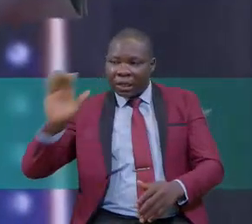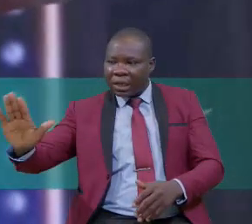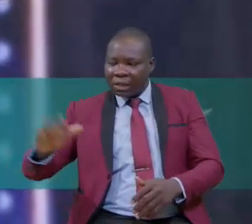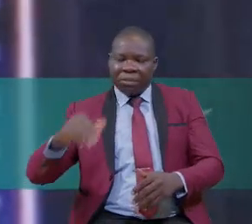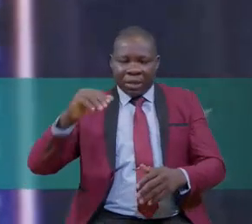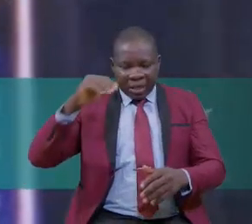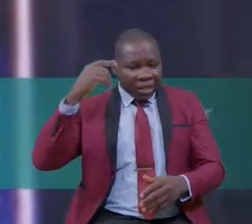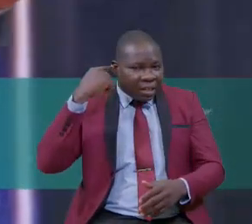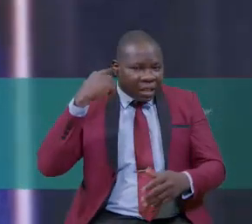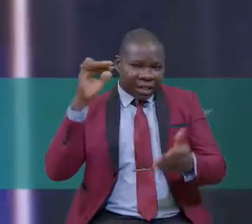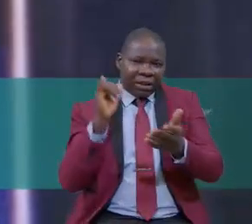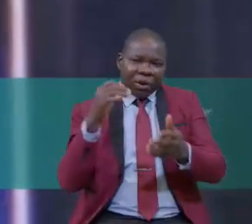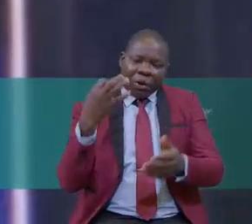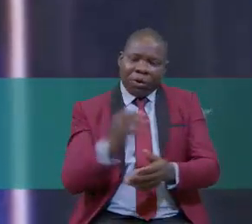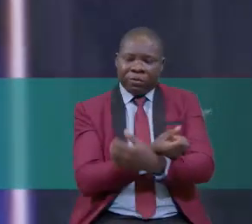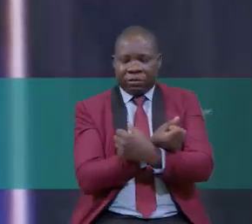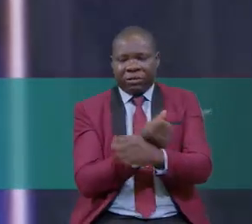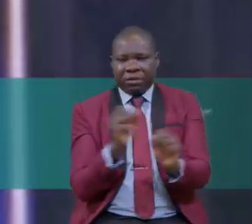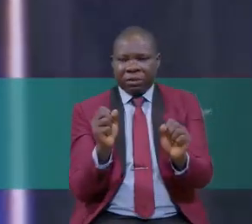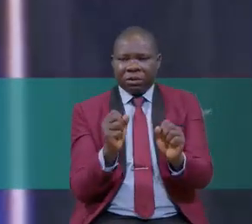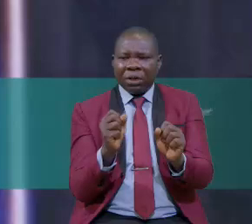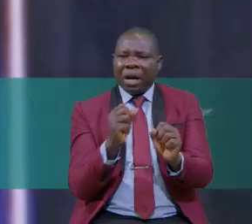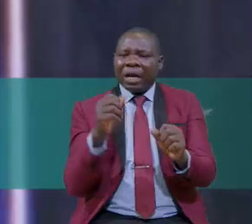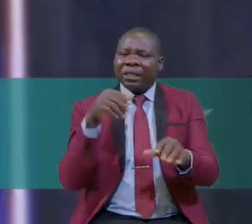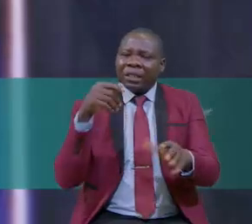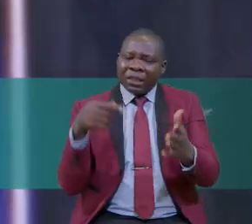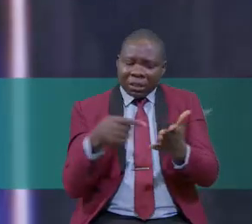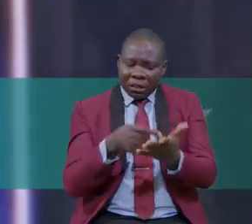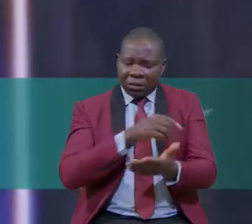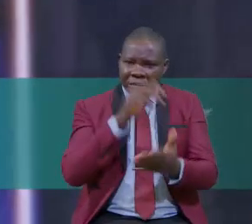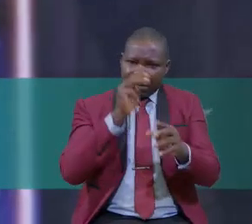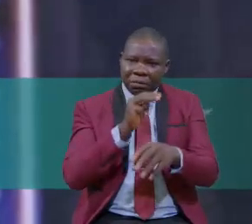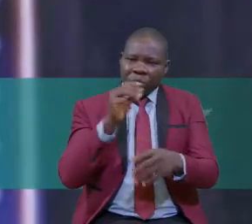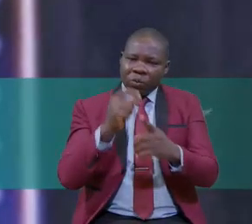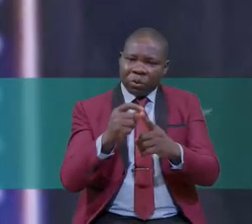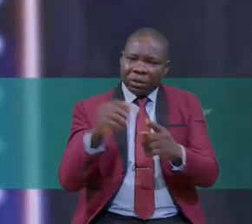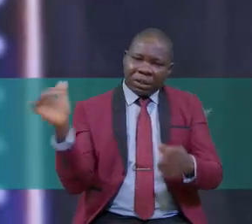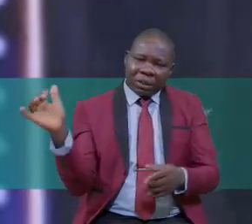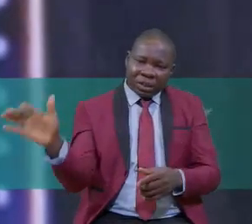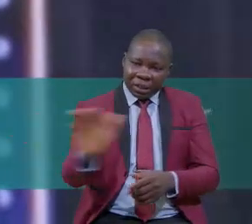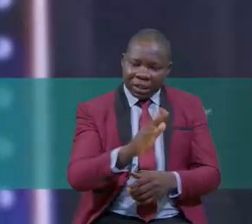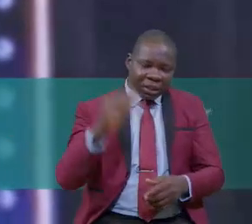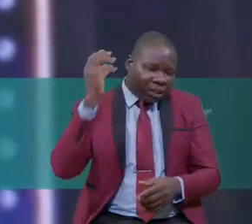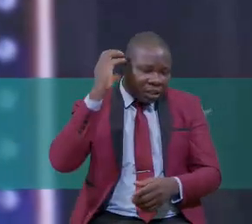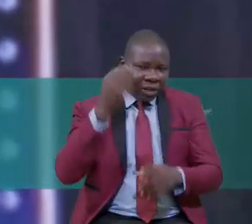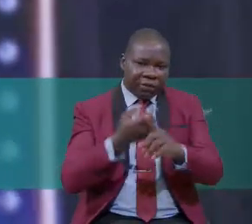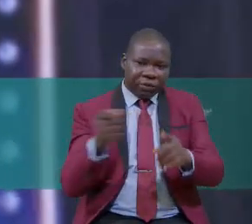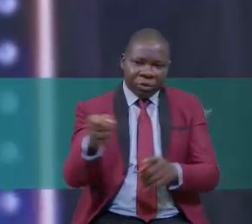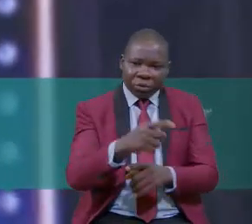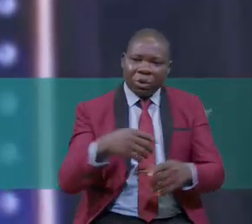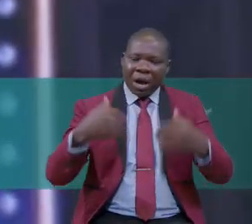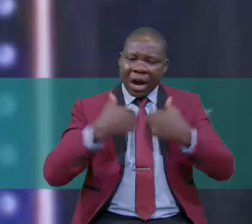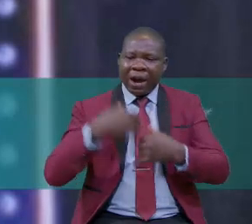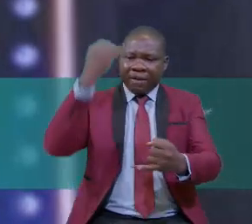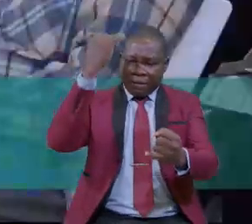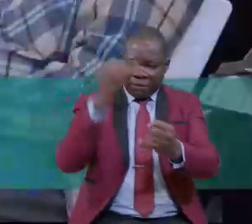This message they hear from you has finality in it. Except a man be born again, he cannot